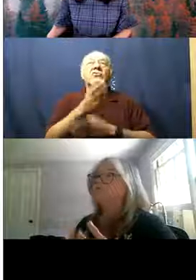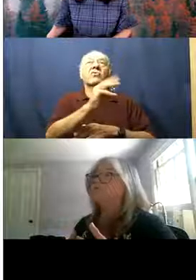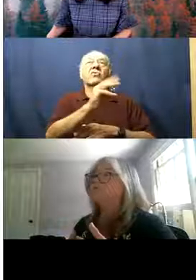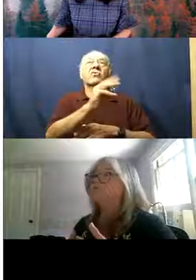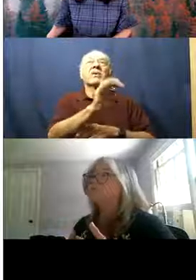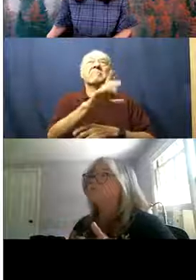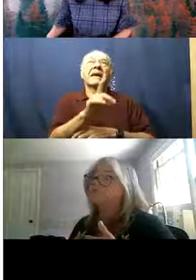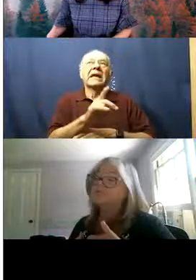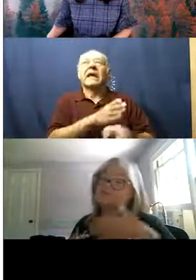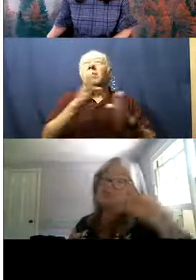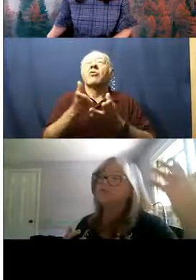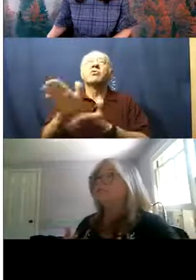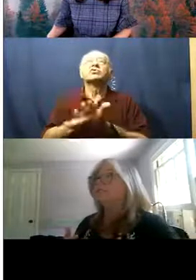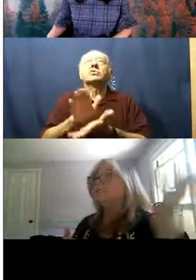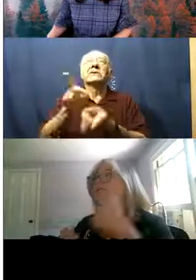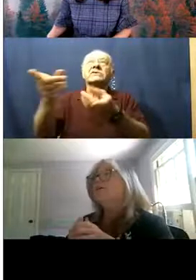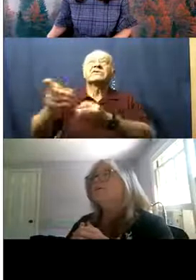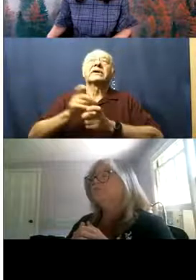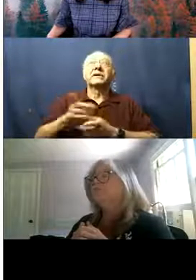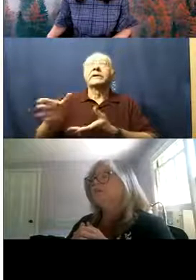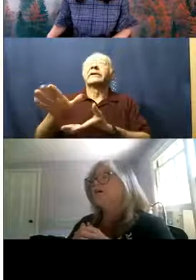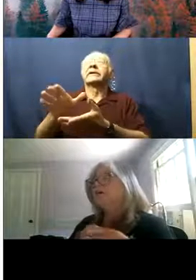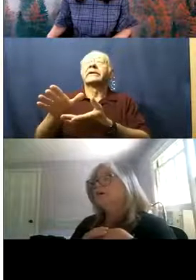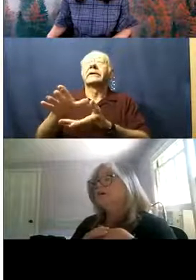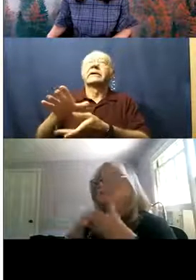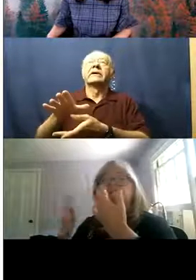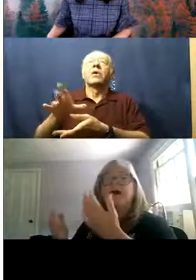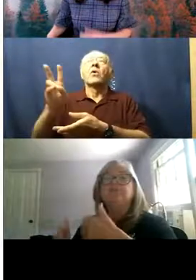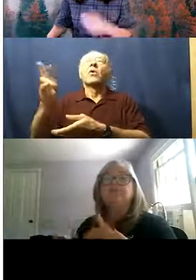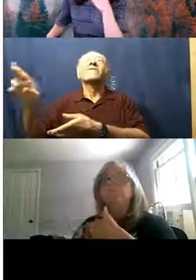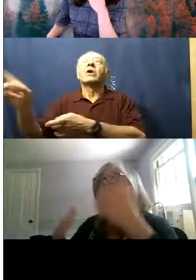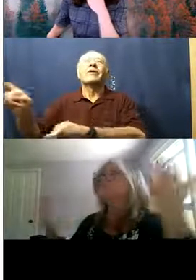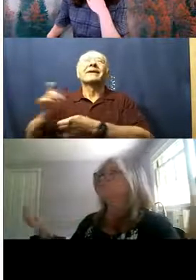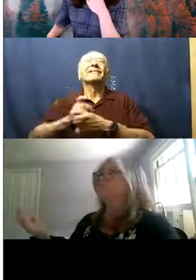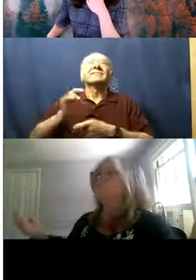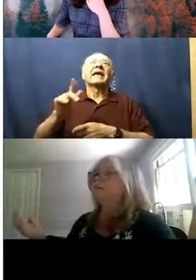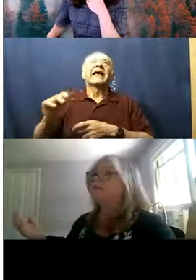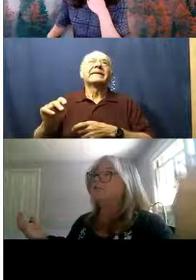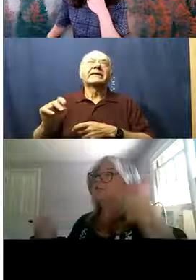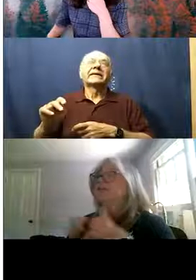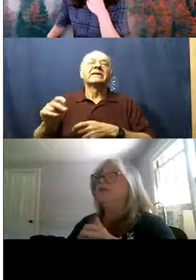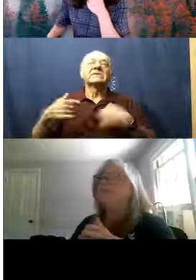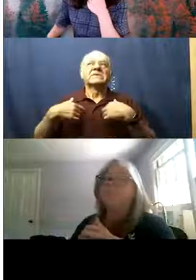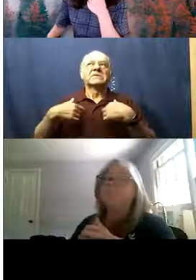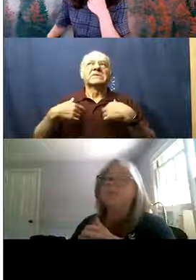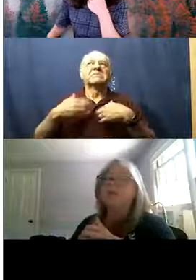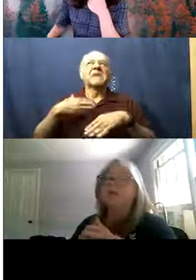your AT through school districts, you can get your AT through VR. So I would just sort of as an ending